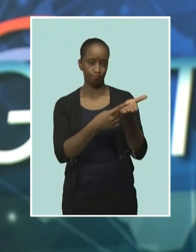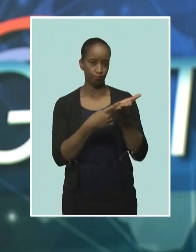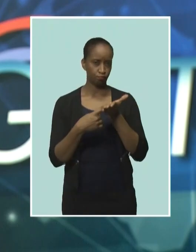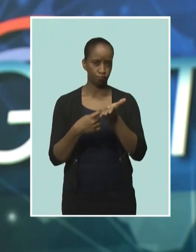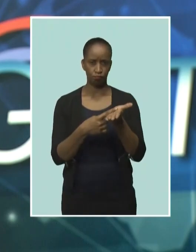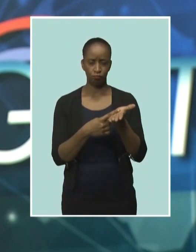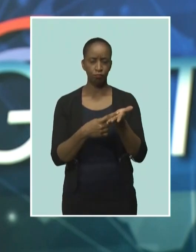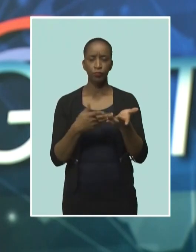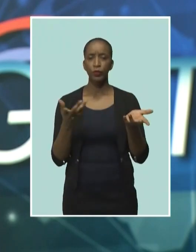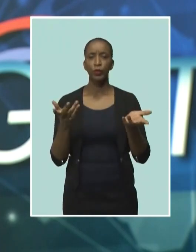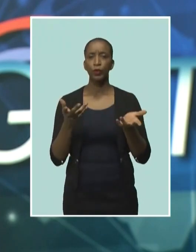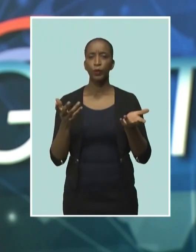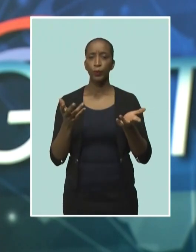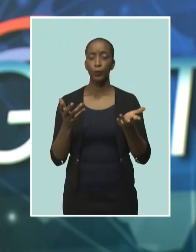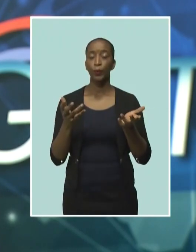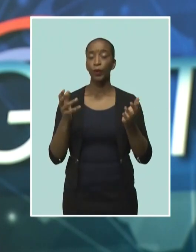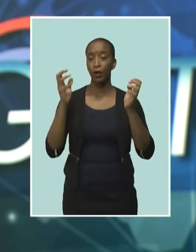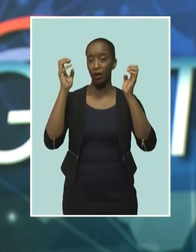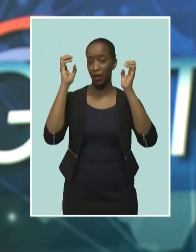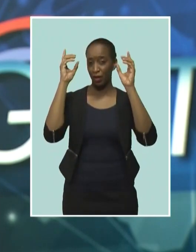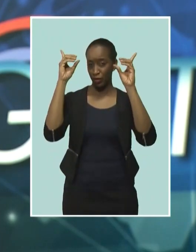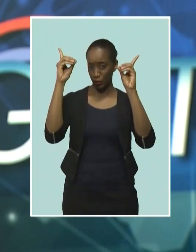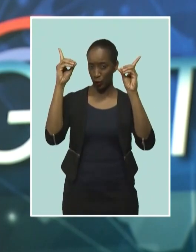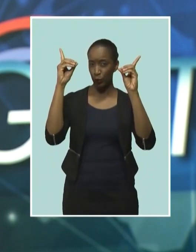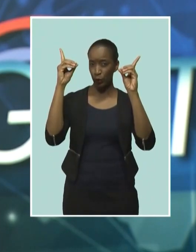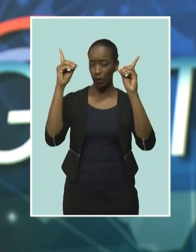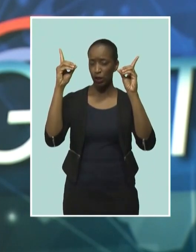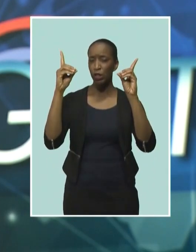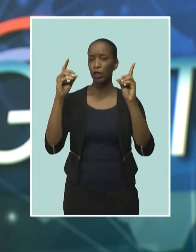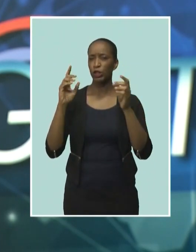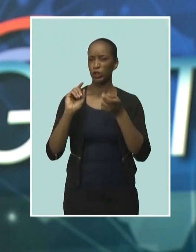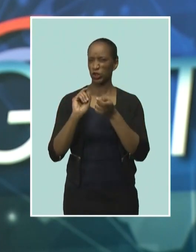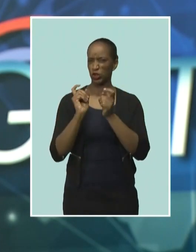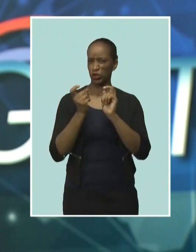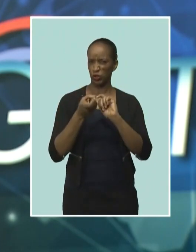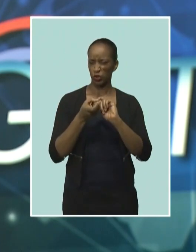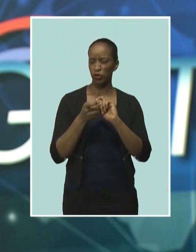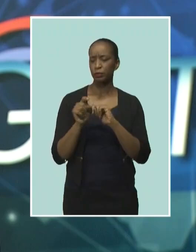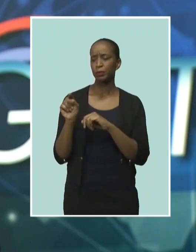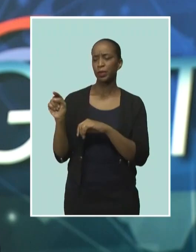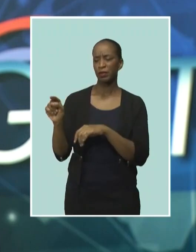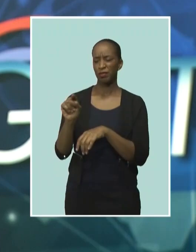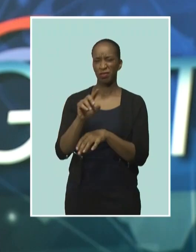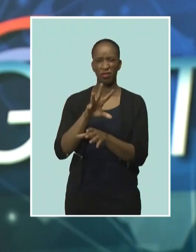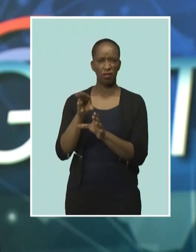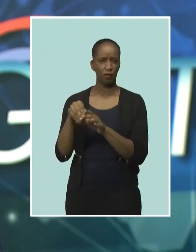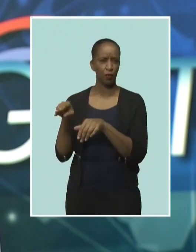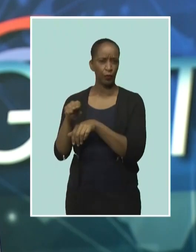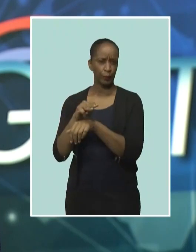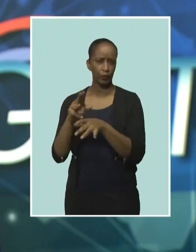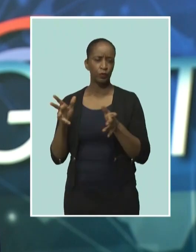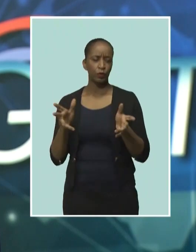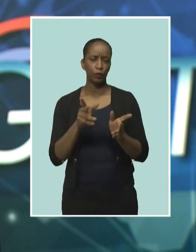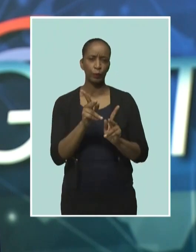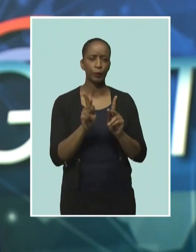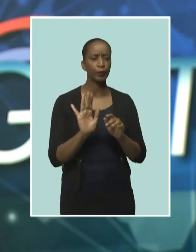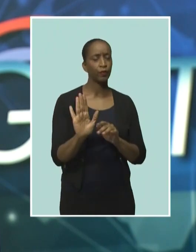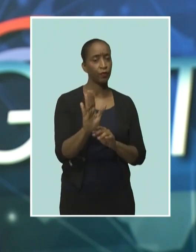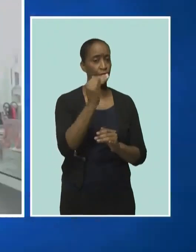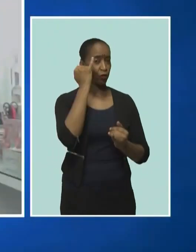Barbados' education system are ongoing, and education officials are encouraging Barbadians to submit their input.